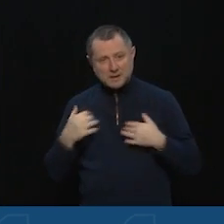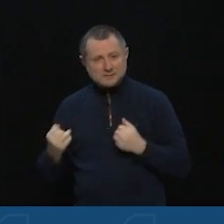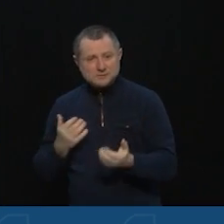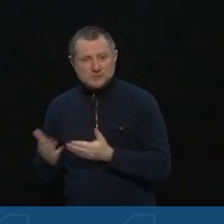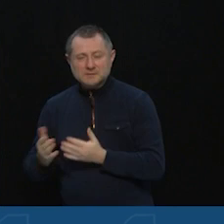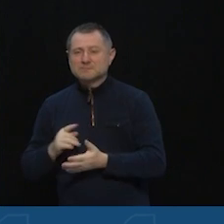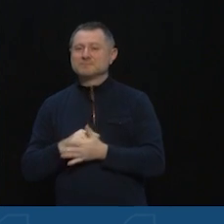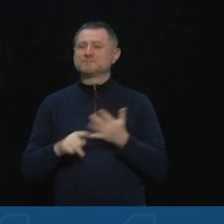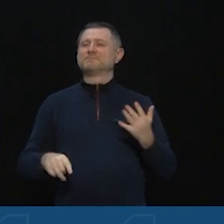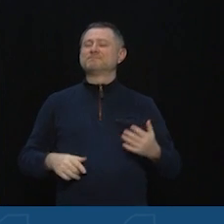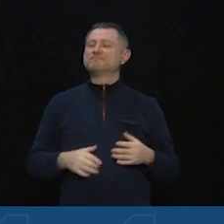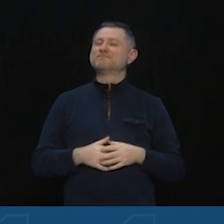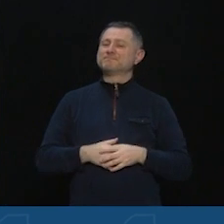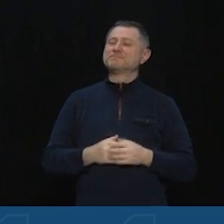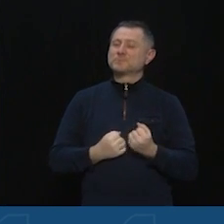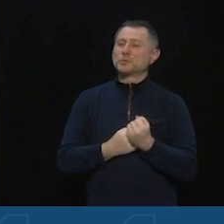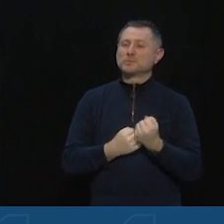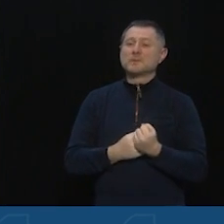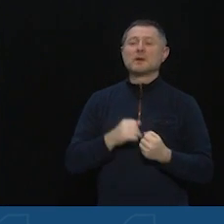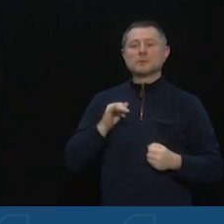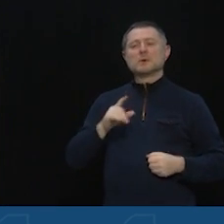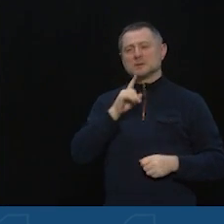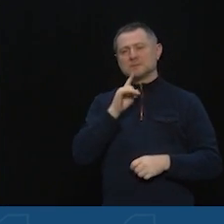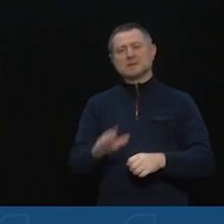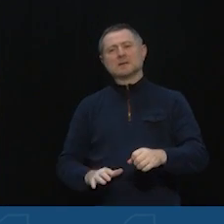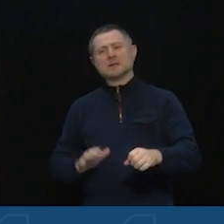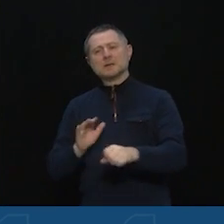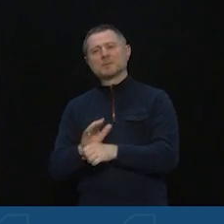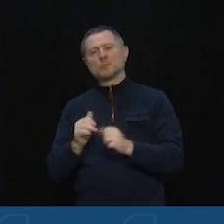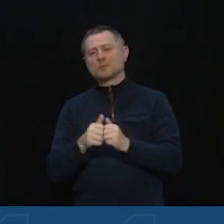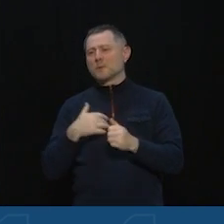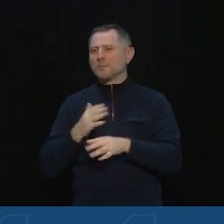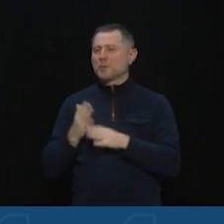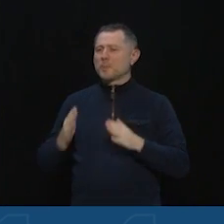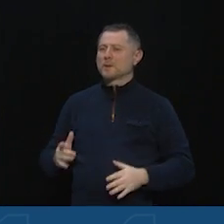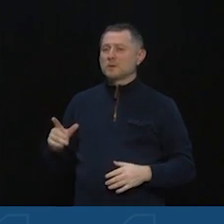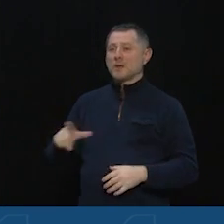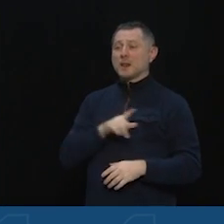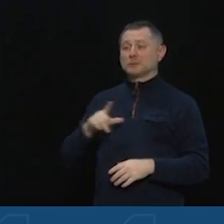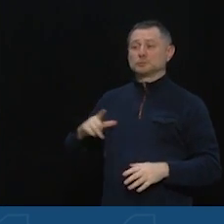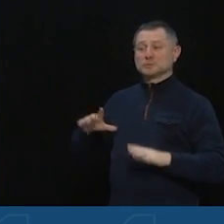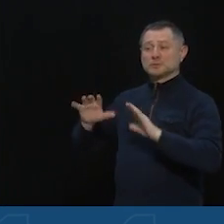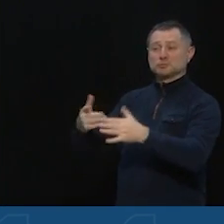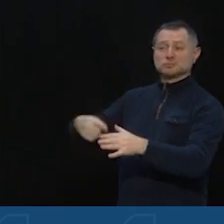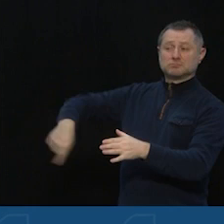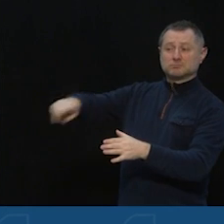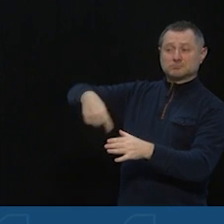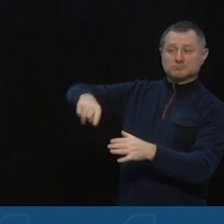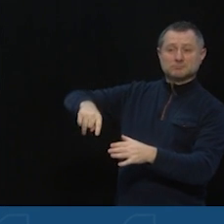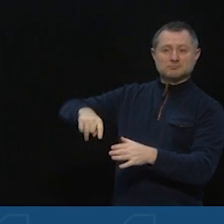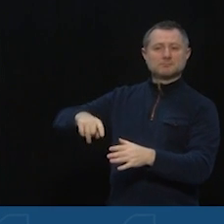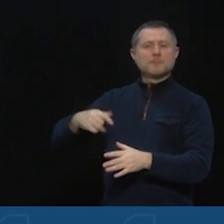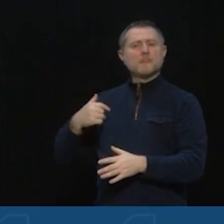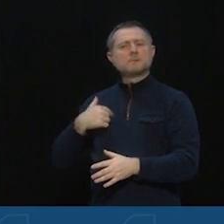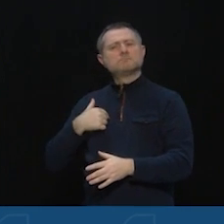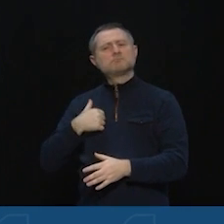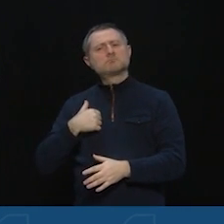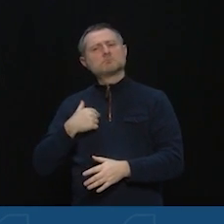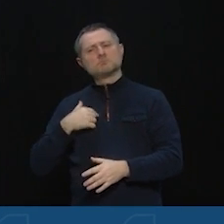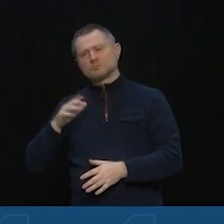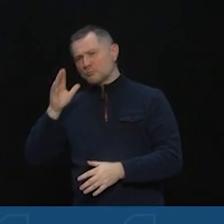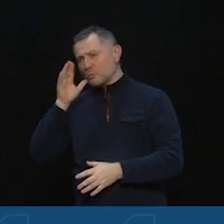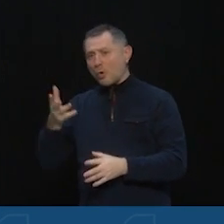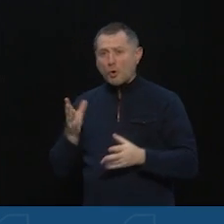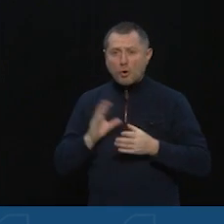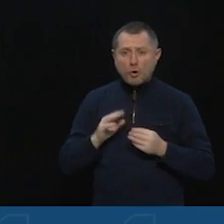to that. But I've committed to my partners in the legislature that I will not be negotiating the budget in public. So we